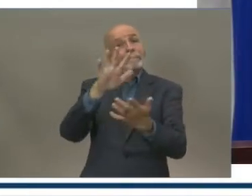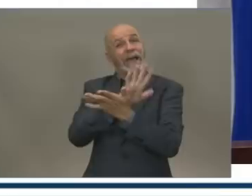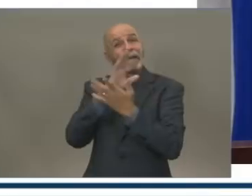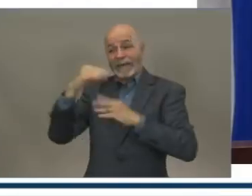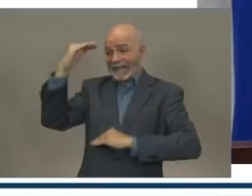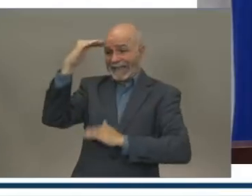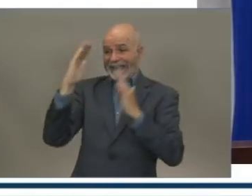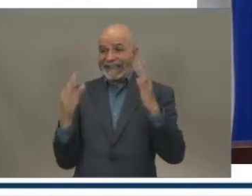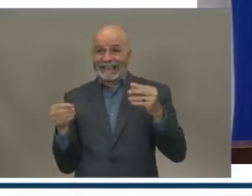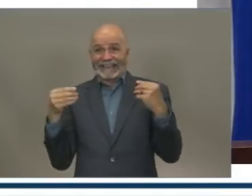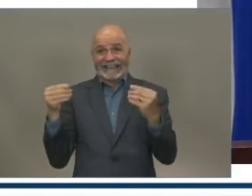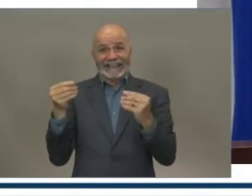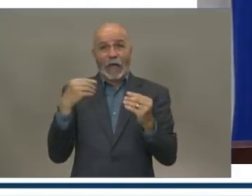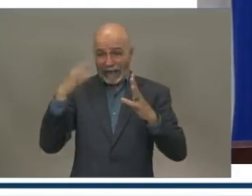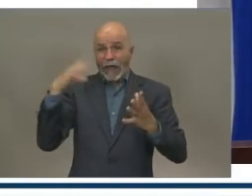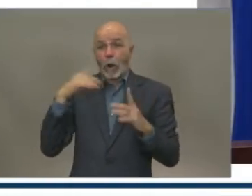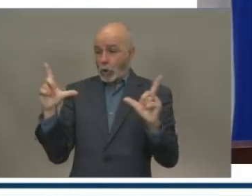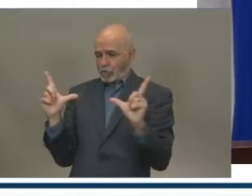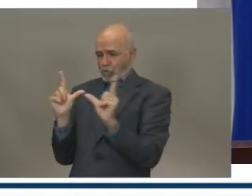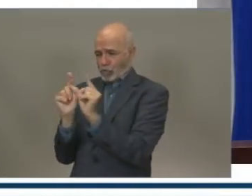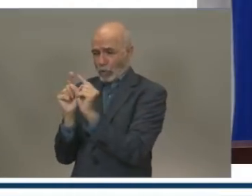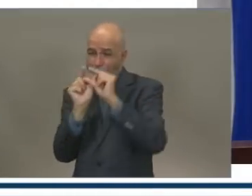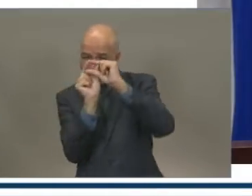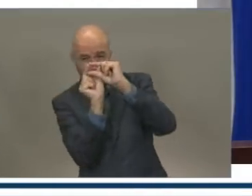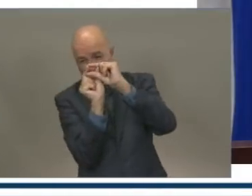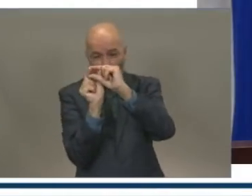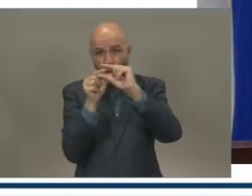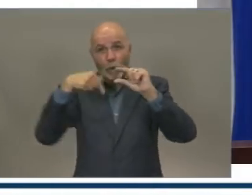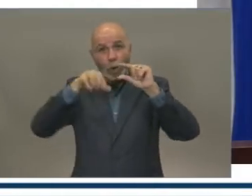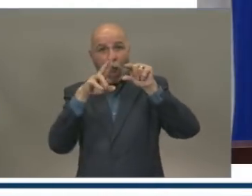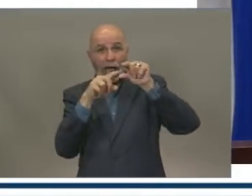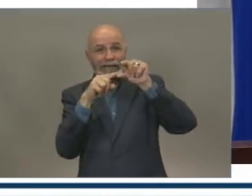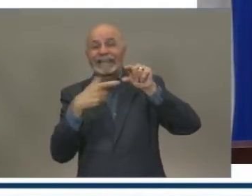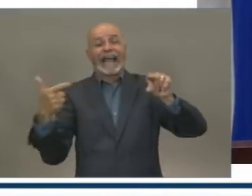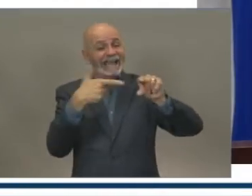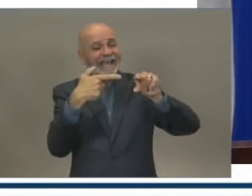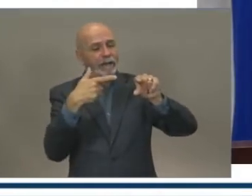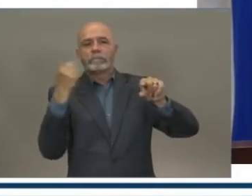or fold the QR code because it won't be able to be scanned if you do that.